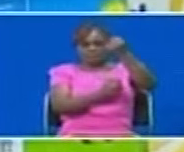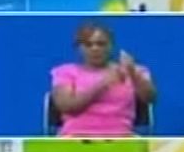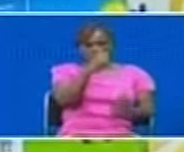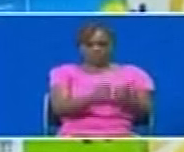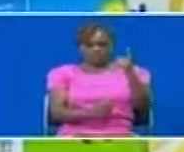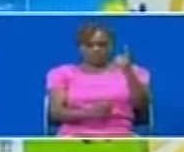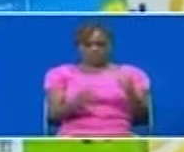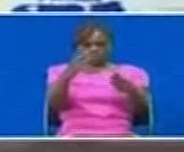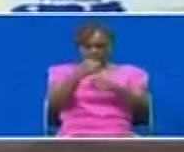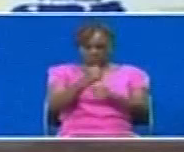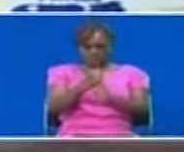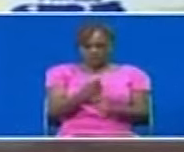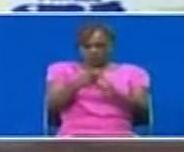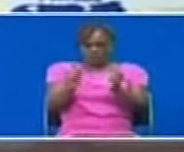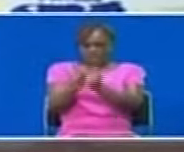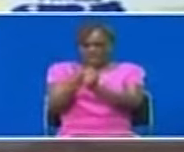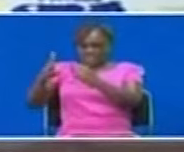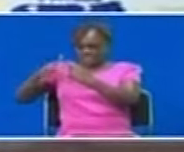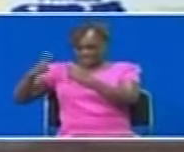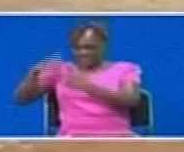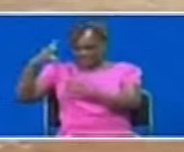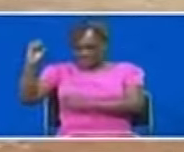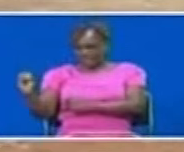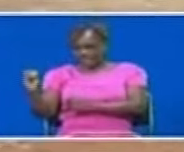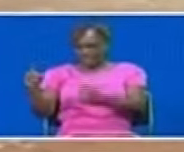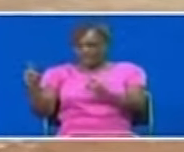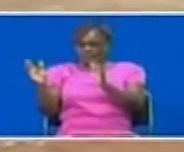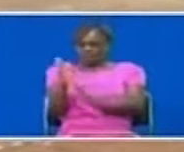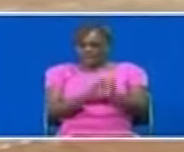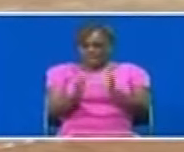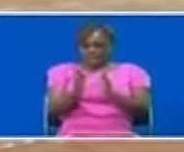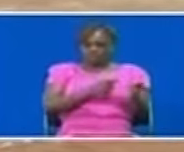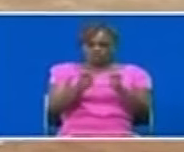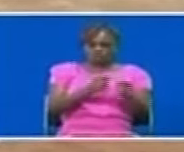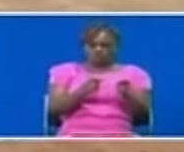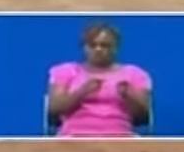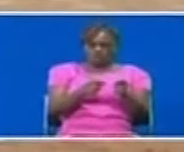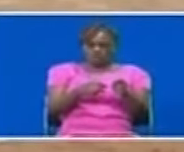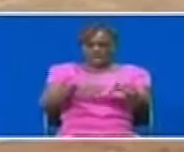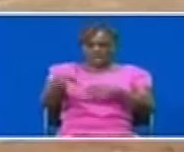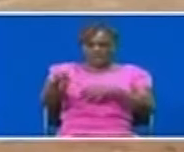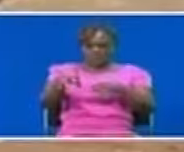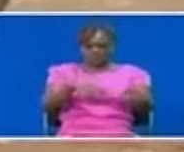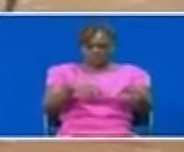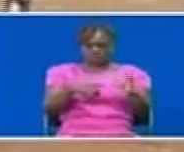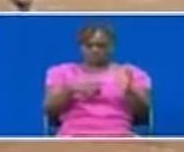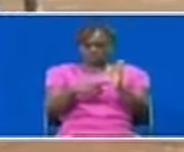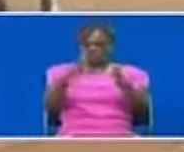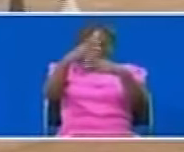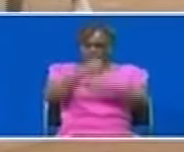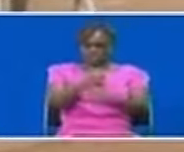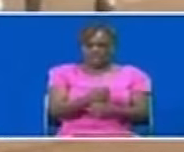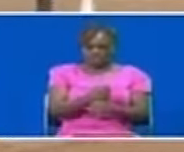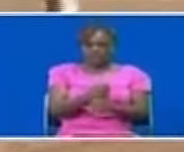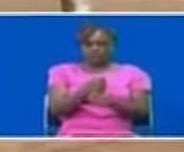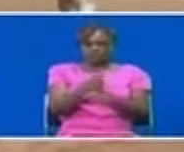Dairies Limited since 1999. It is organized and run by the Livestock Breeders Show Trust, and the trustees